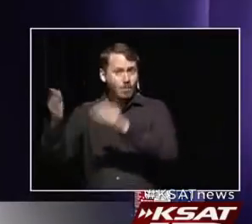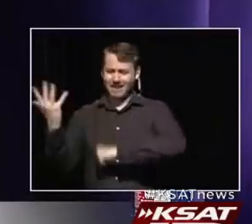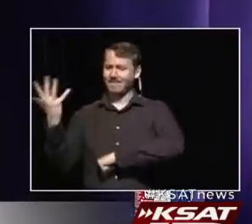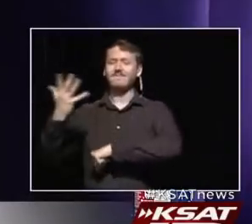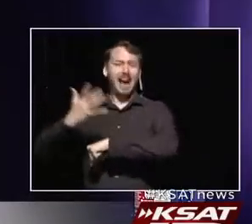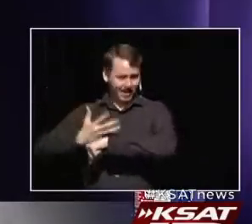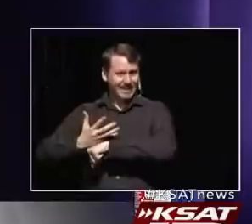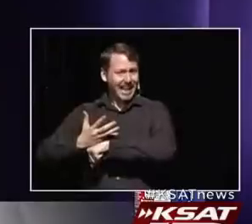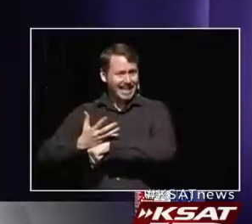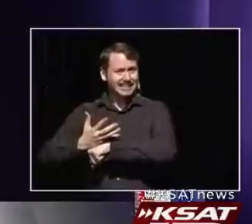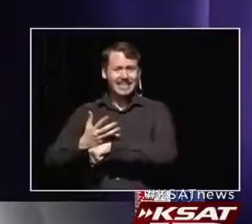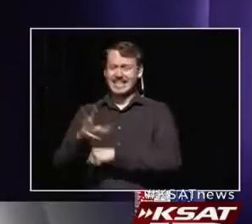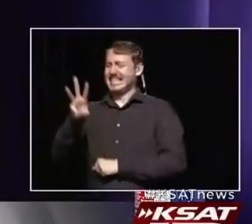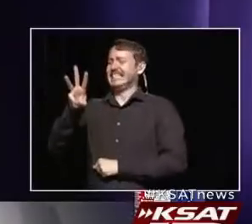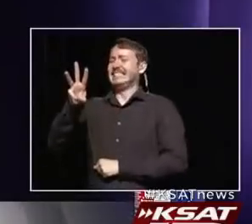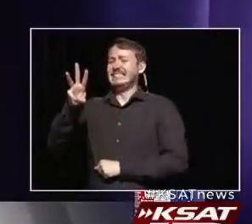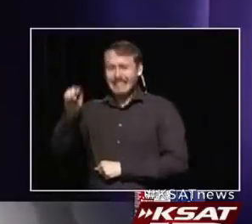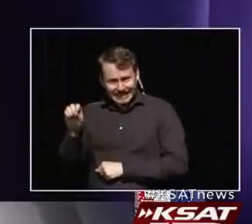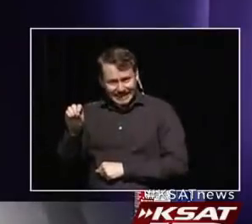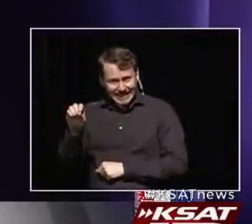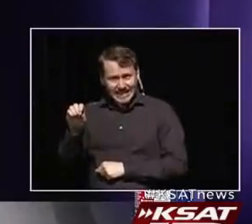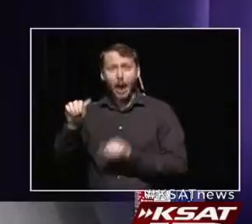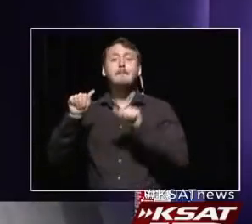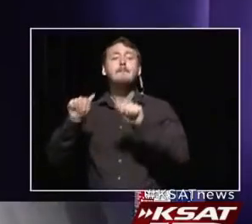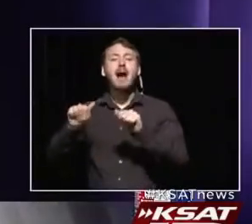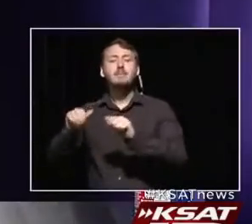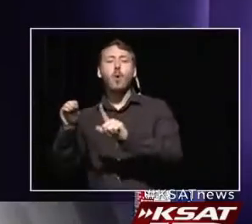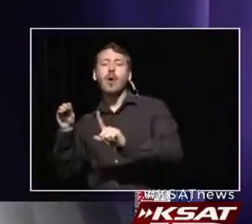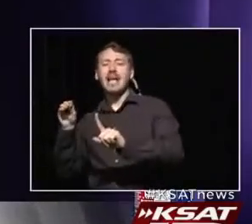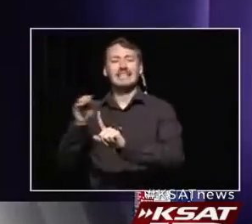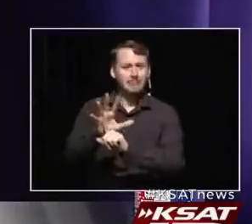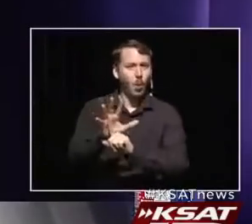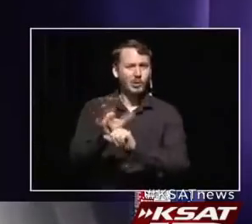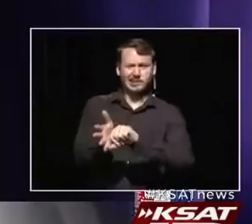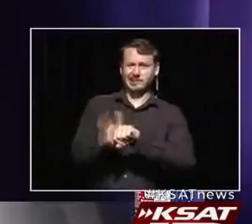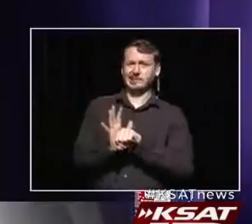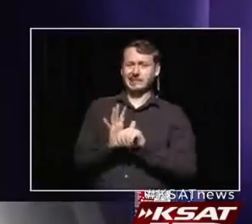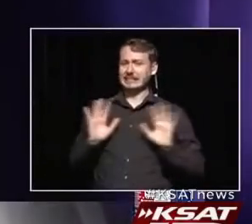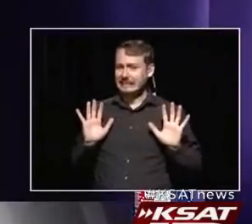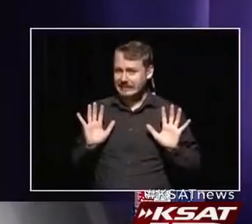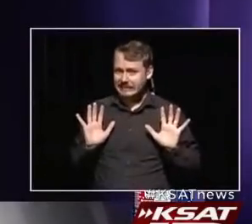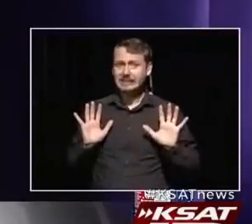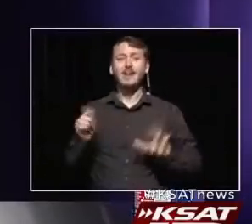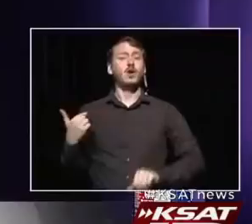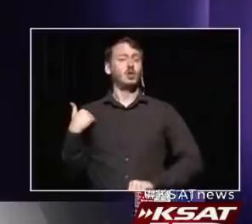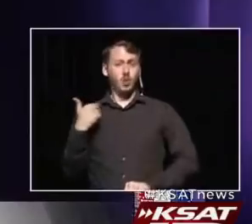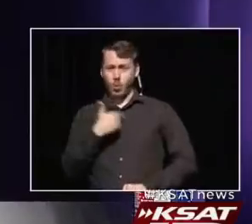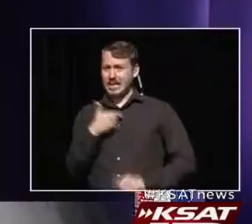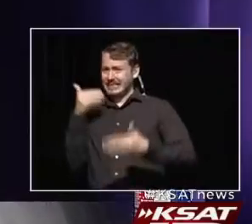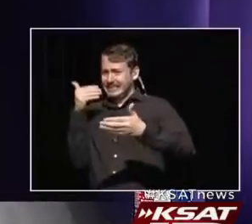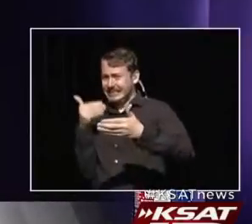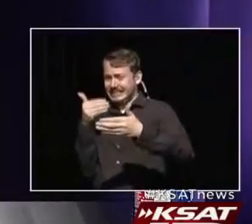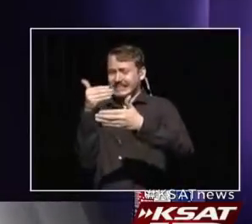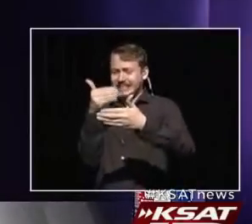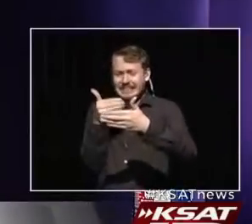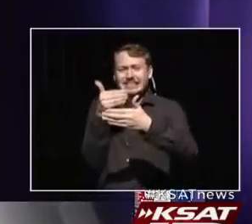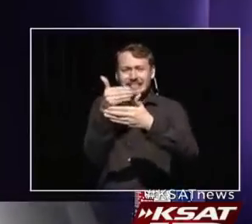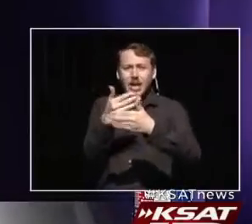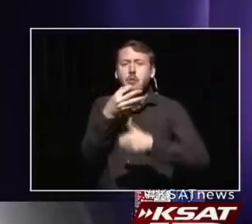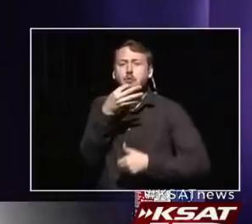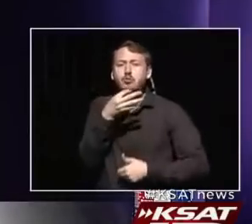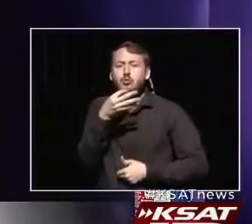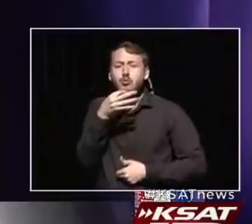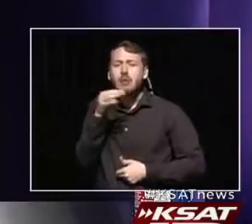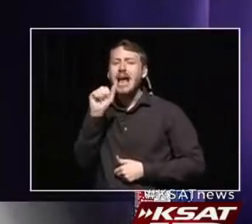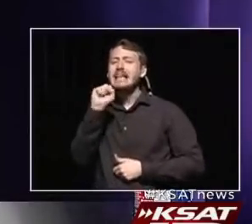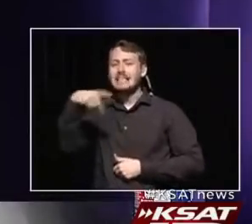60 possible exposures there. And so now, as we get closer and closer to